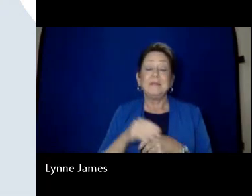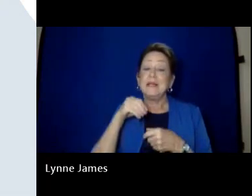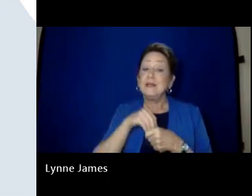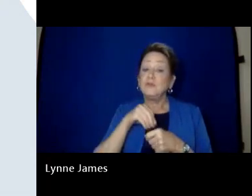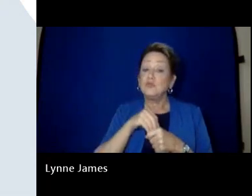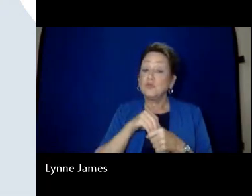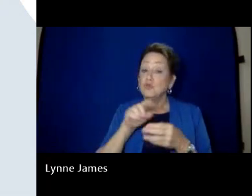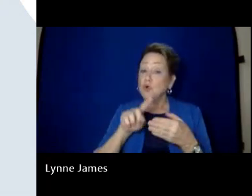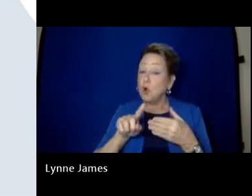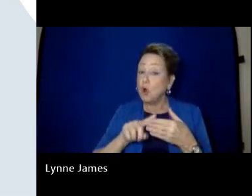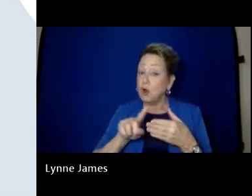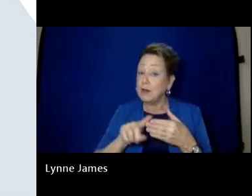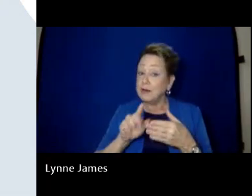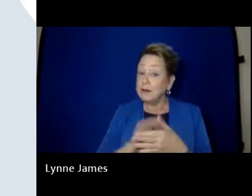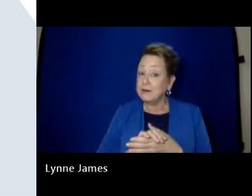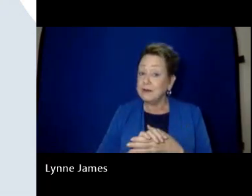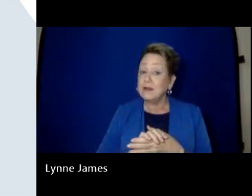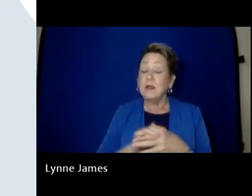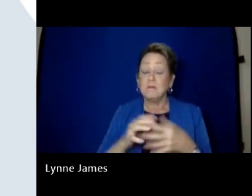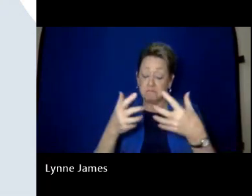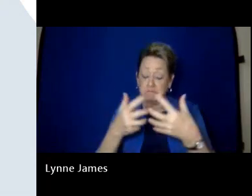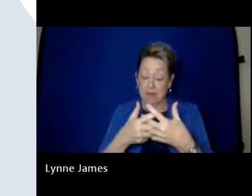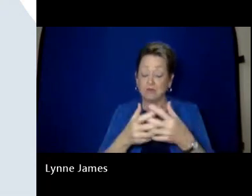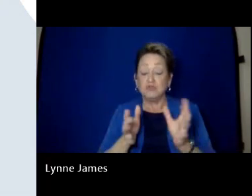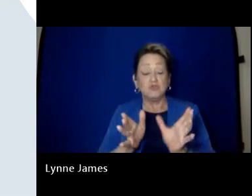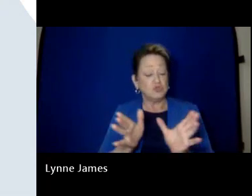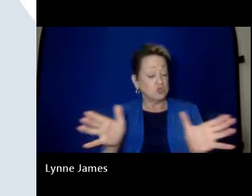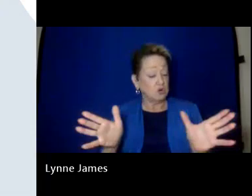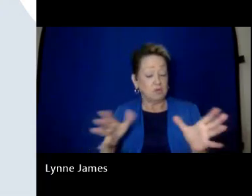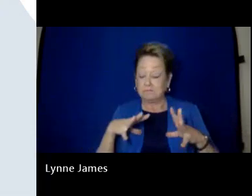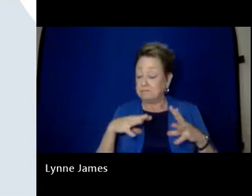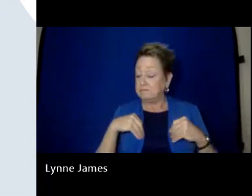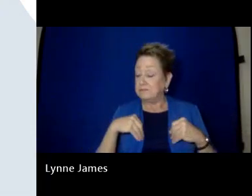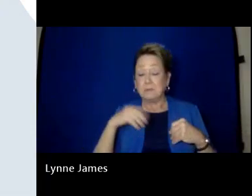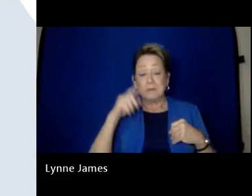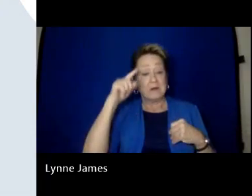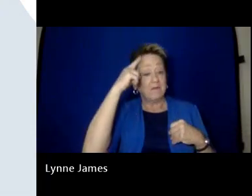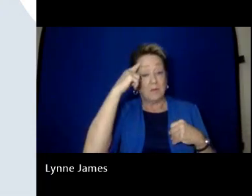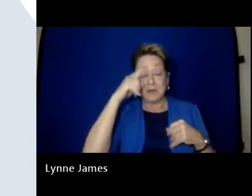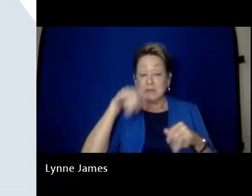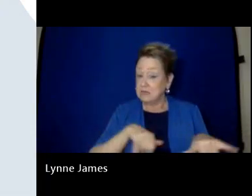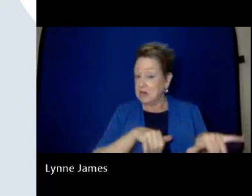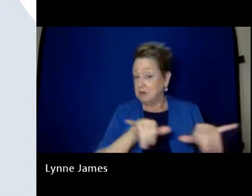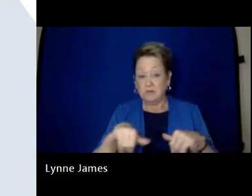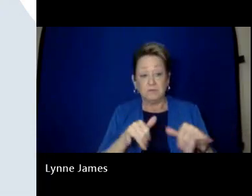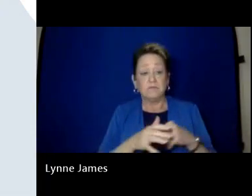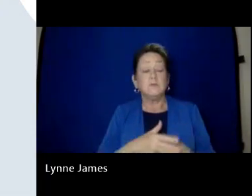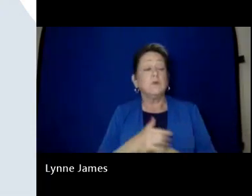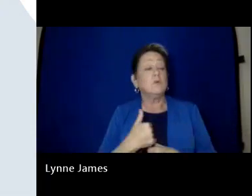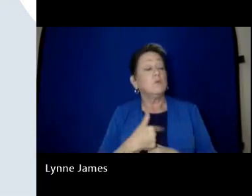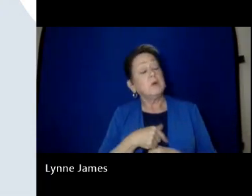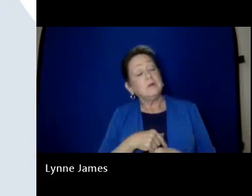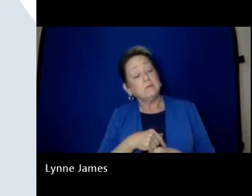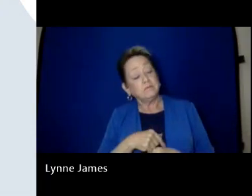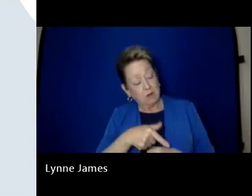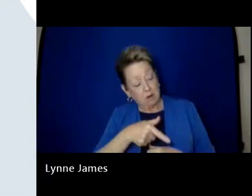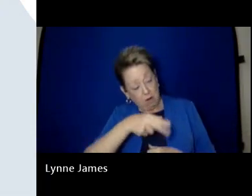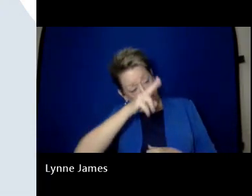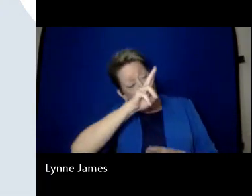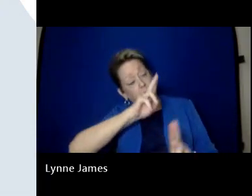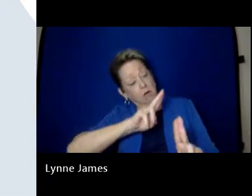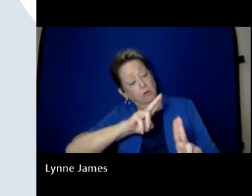Internal audit conducted this performance audit in accordance with generally accepted government auditing standards. We observed